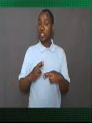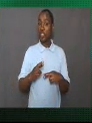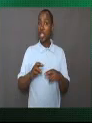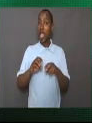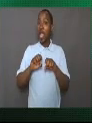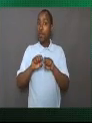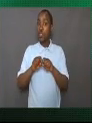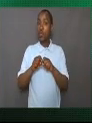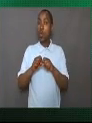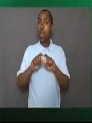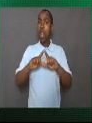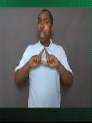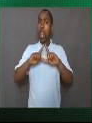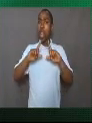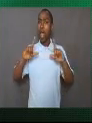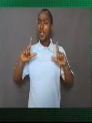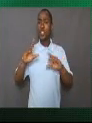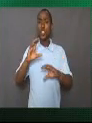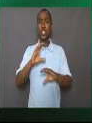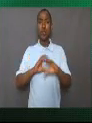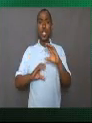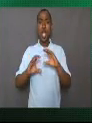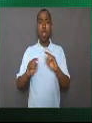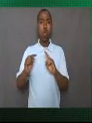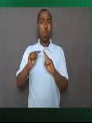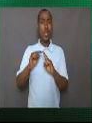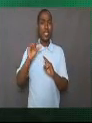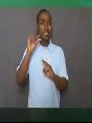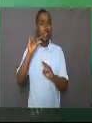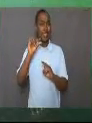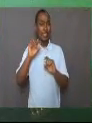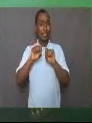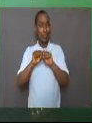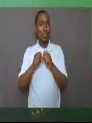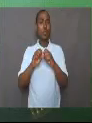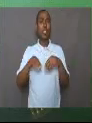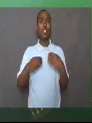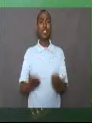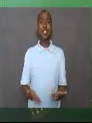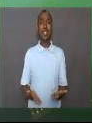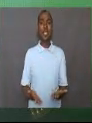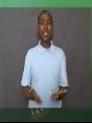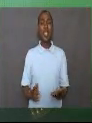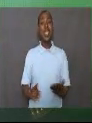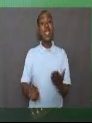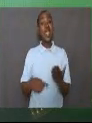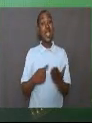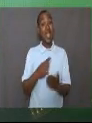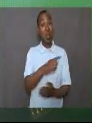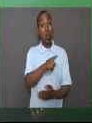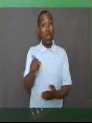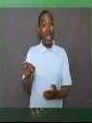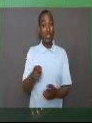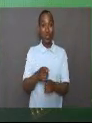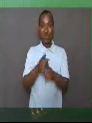down large chemicals into smaller ones. If you answered them